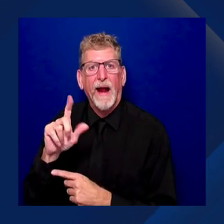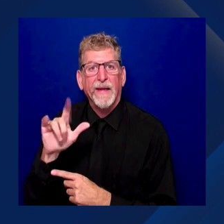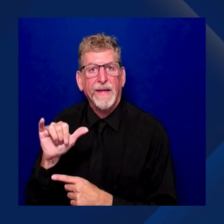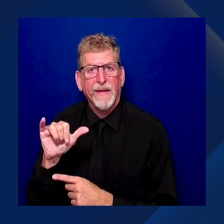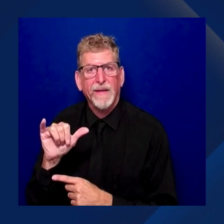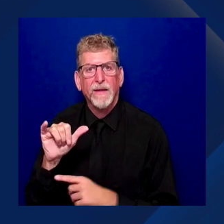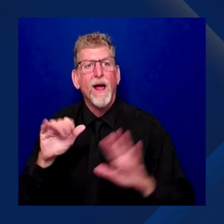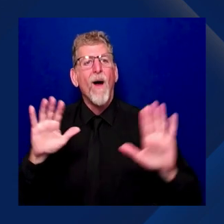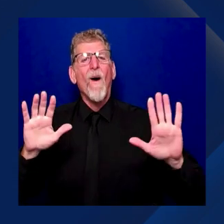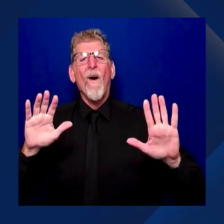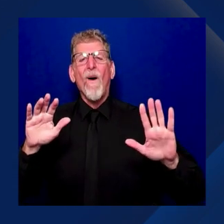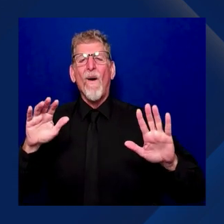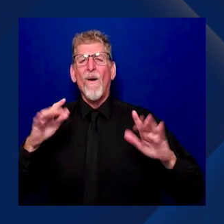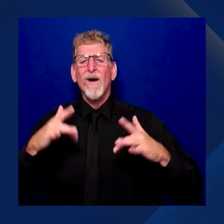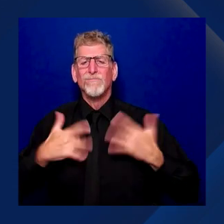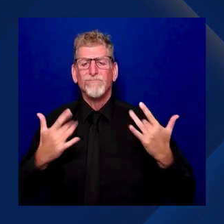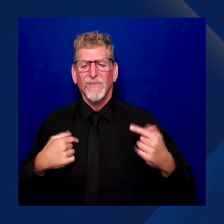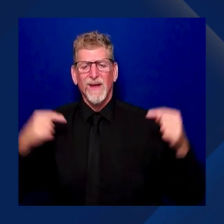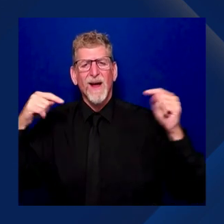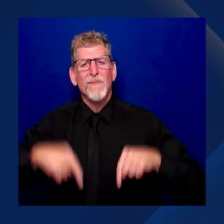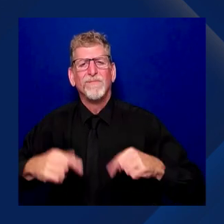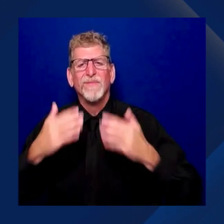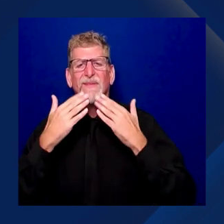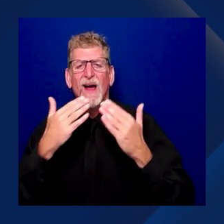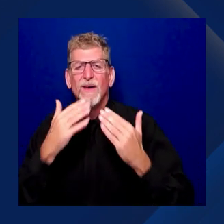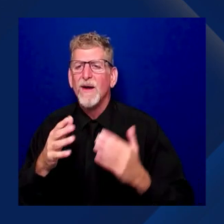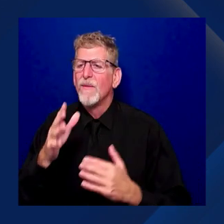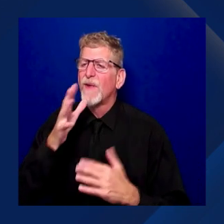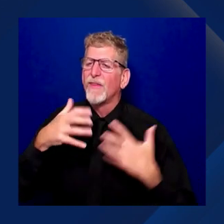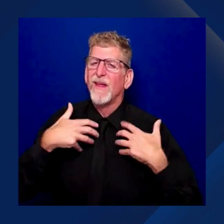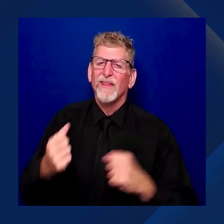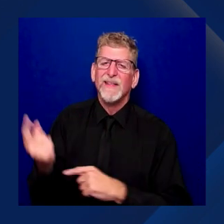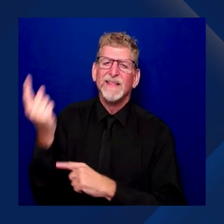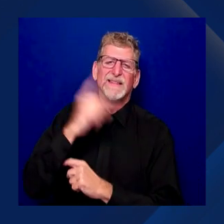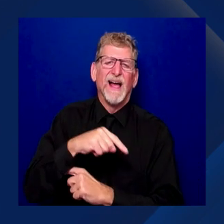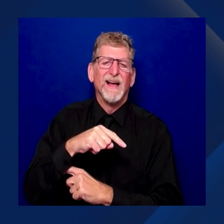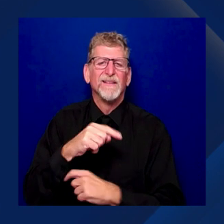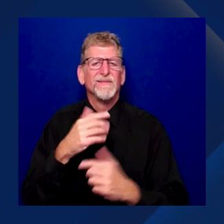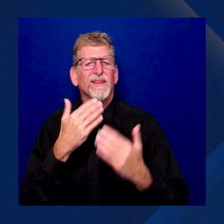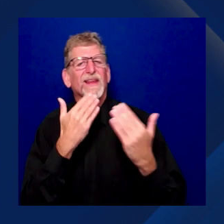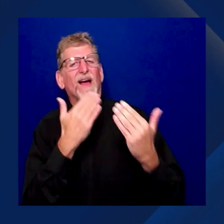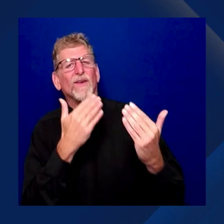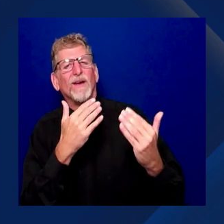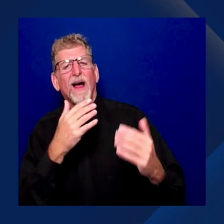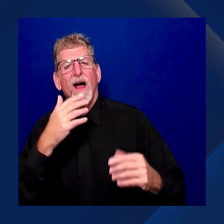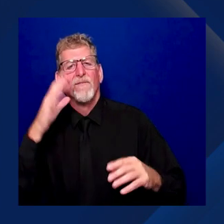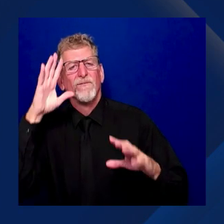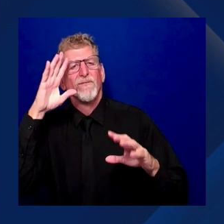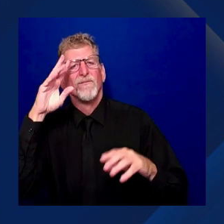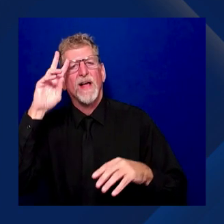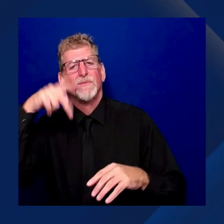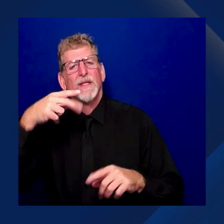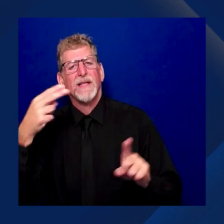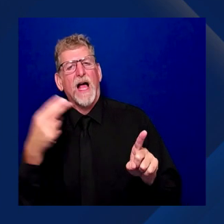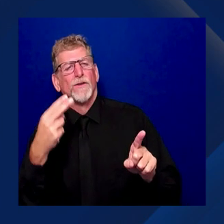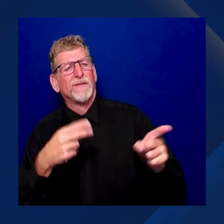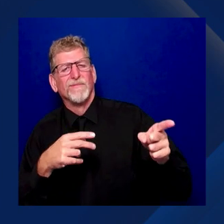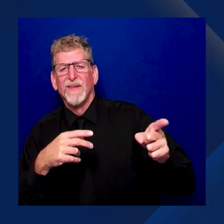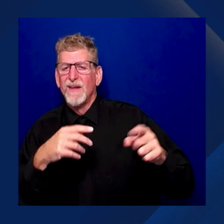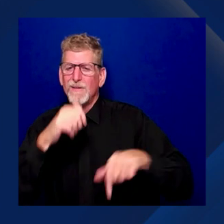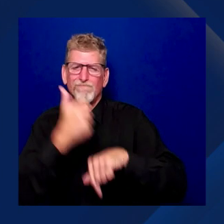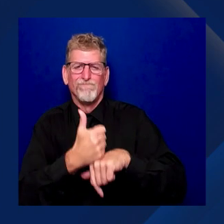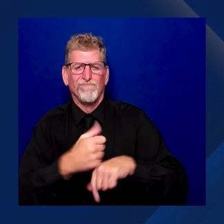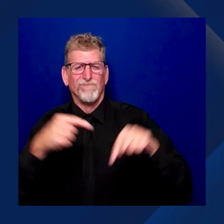Action. Thank you to Vice President Harris for convening this very important event. Before coming to Congress in